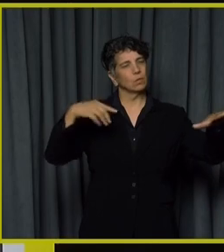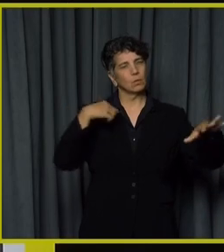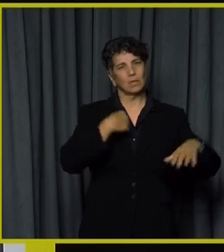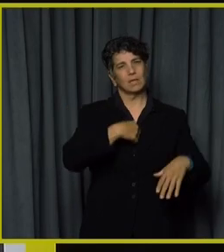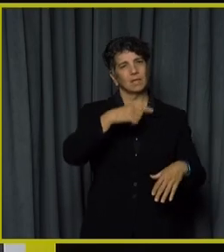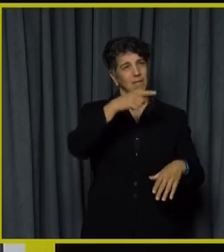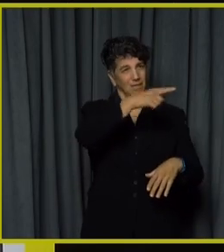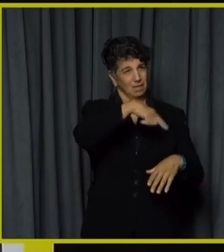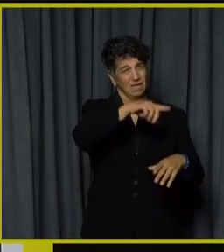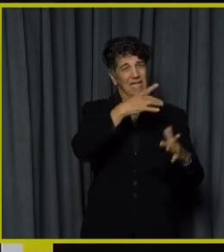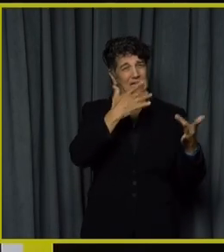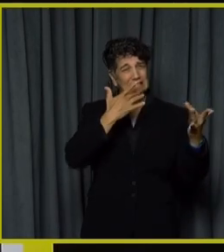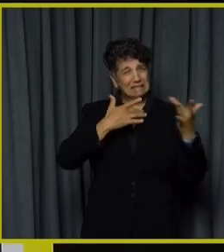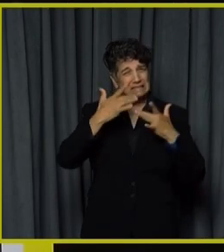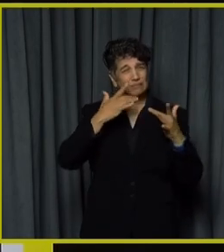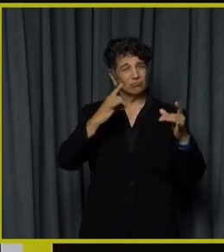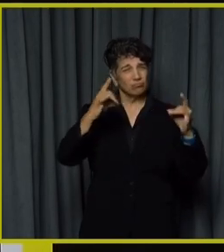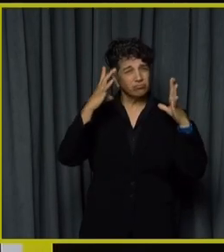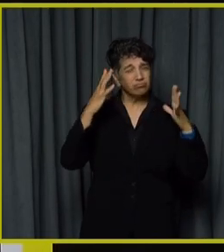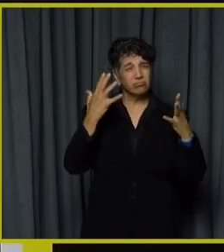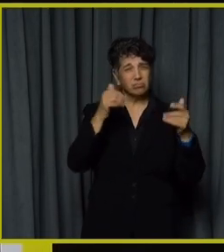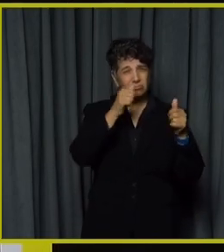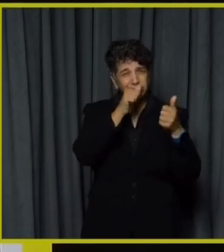despair. And we're rising up for truth